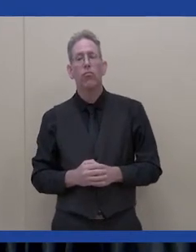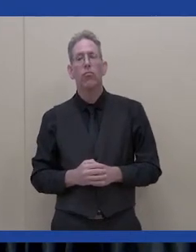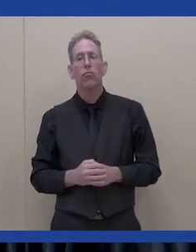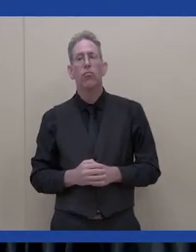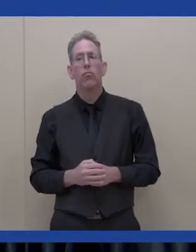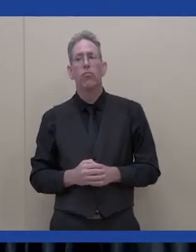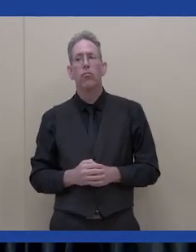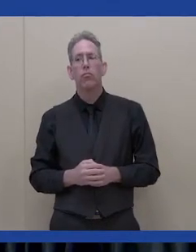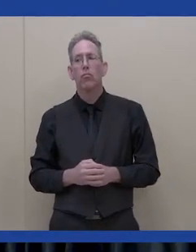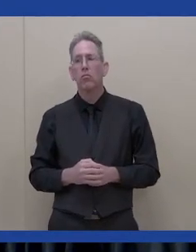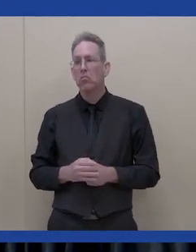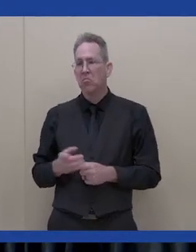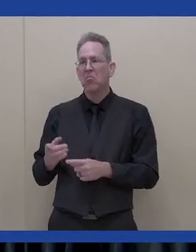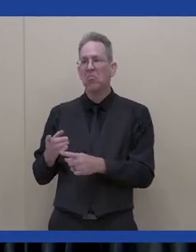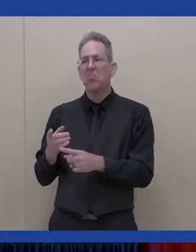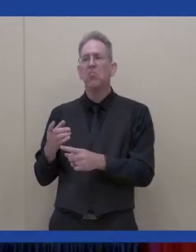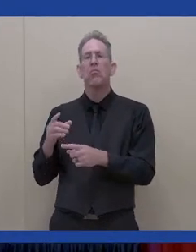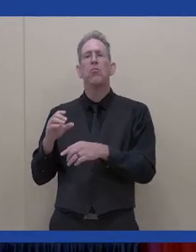Yes, Councilor Carpenter.